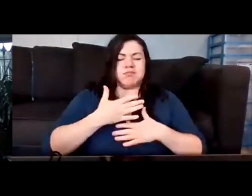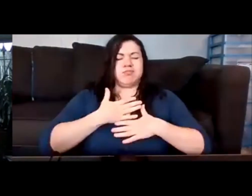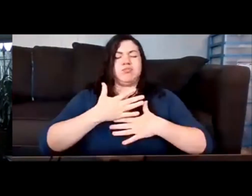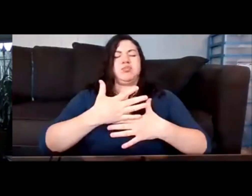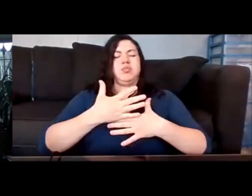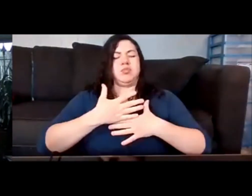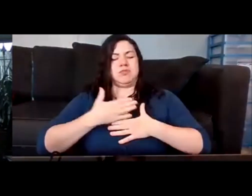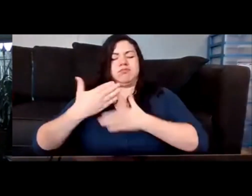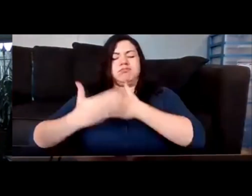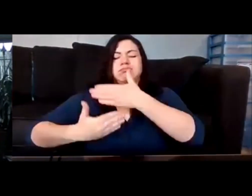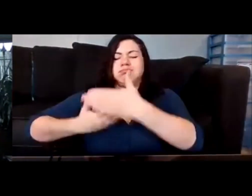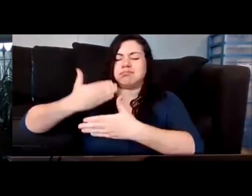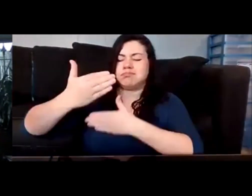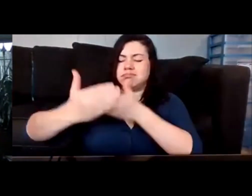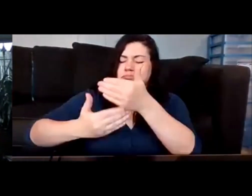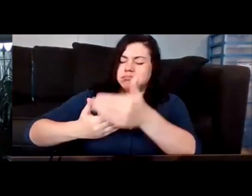of self-empathy,